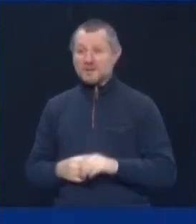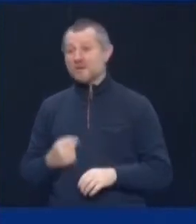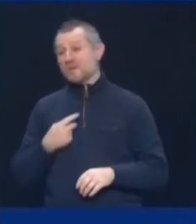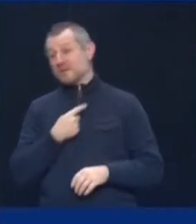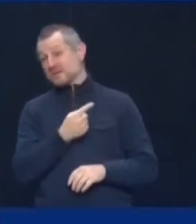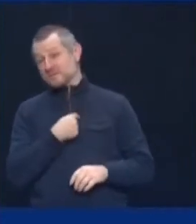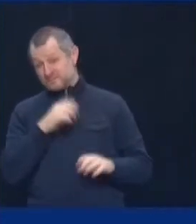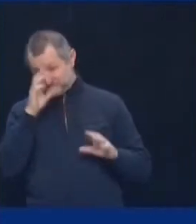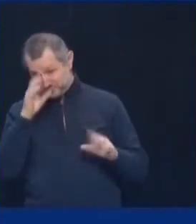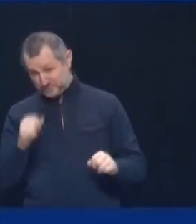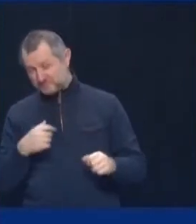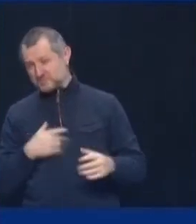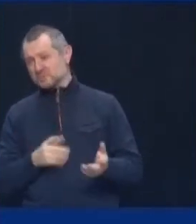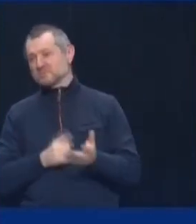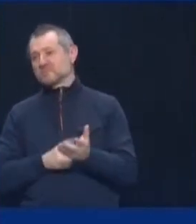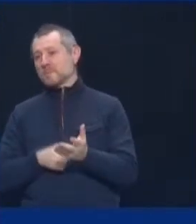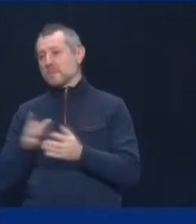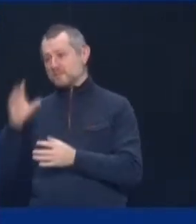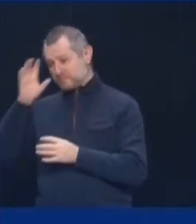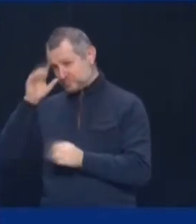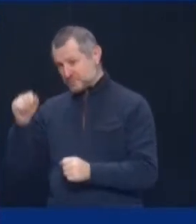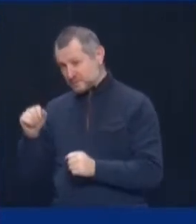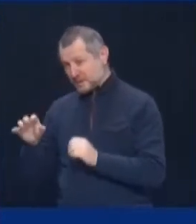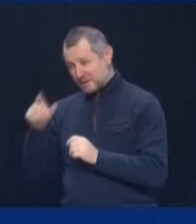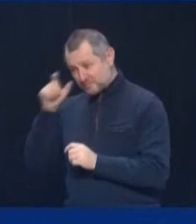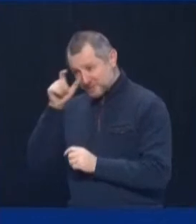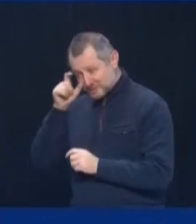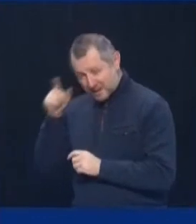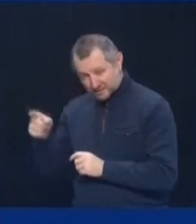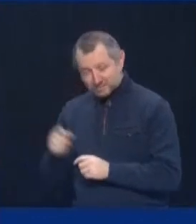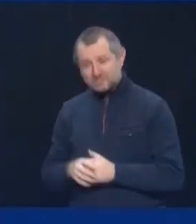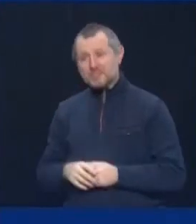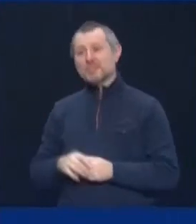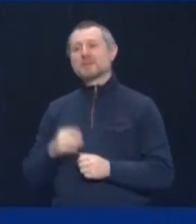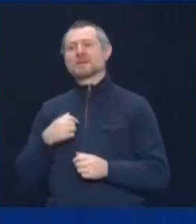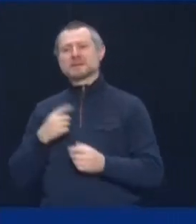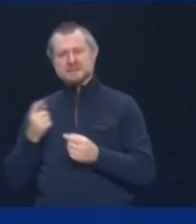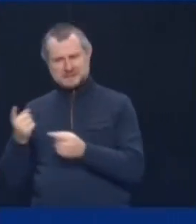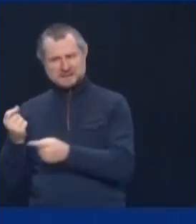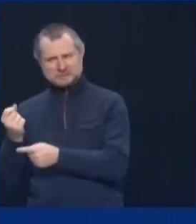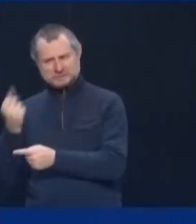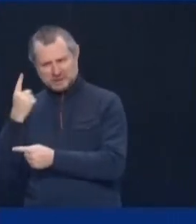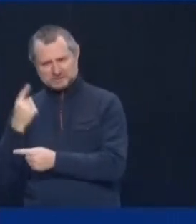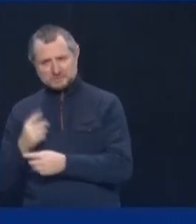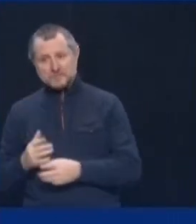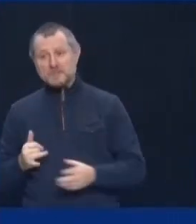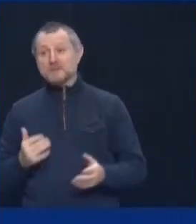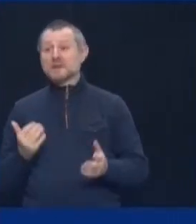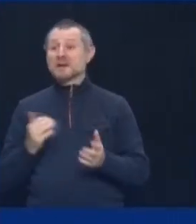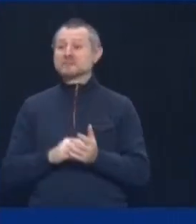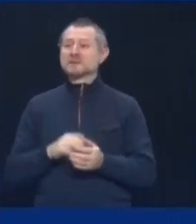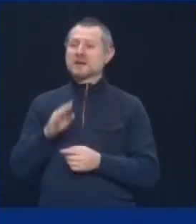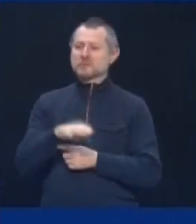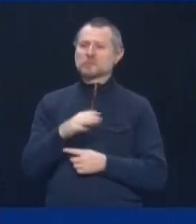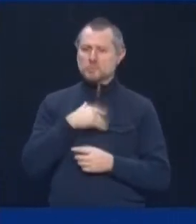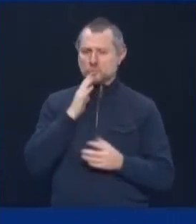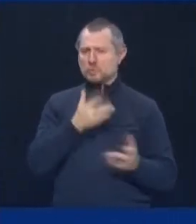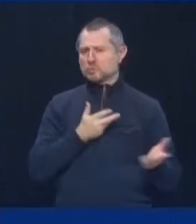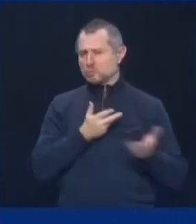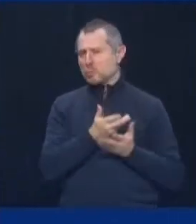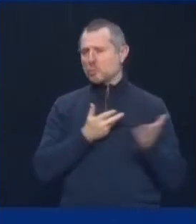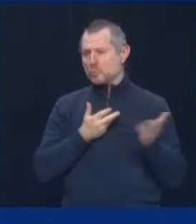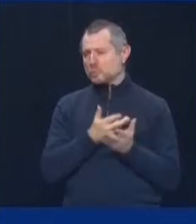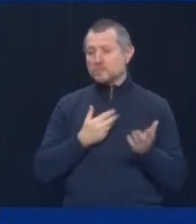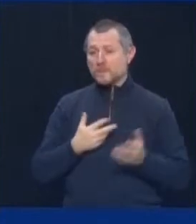before. He gets it. We're going to talk about it again today. The problem is he has to